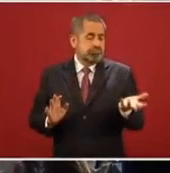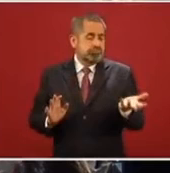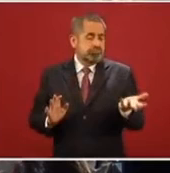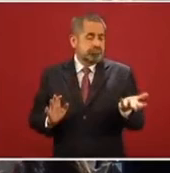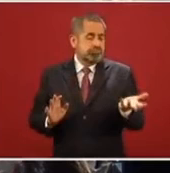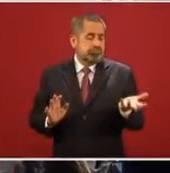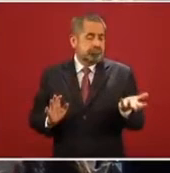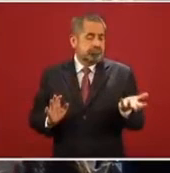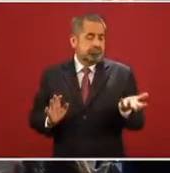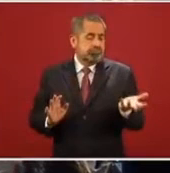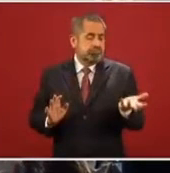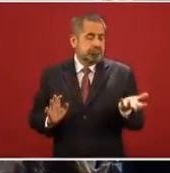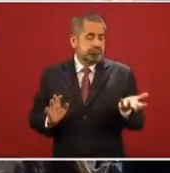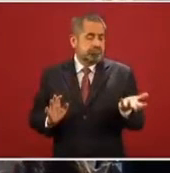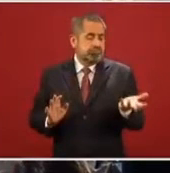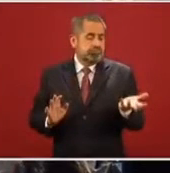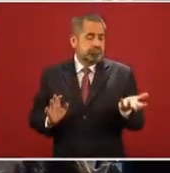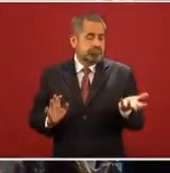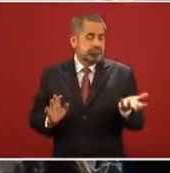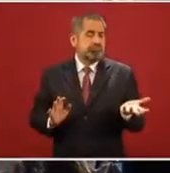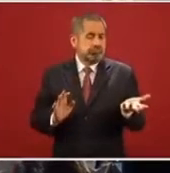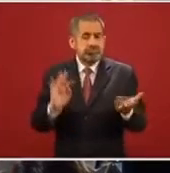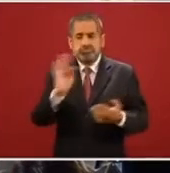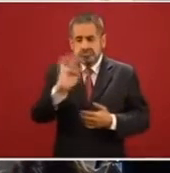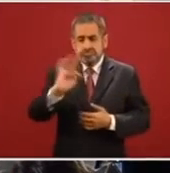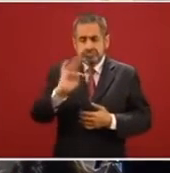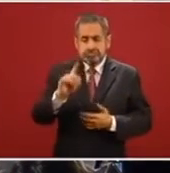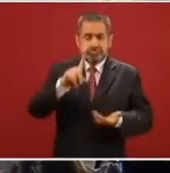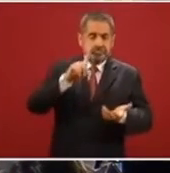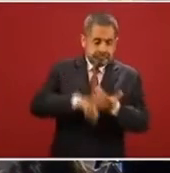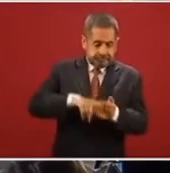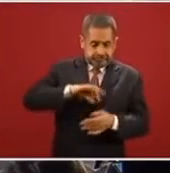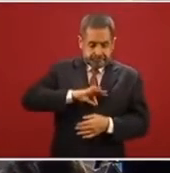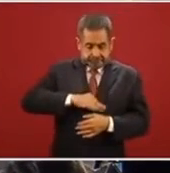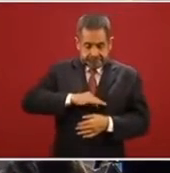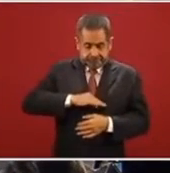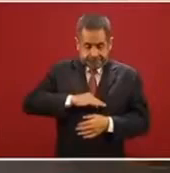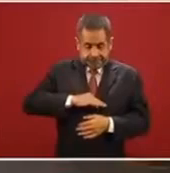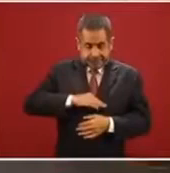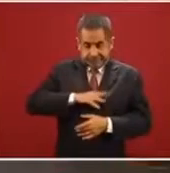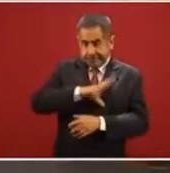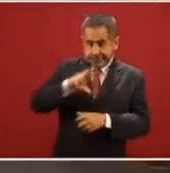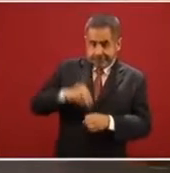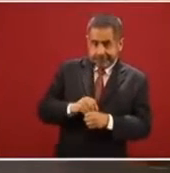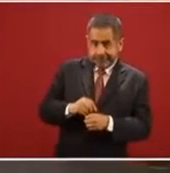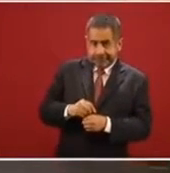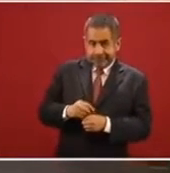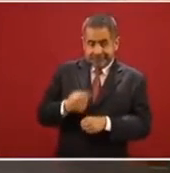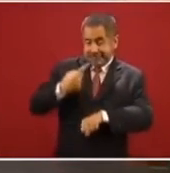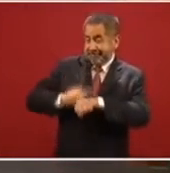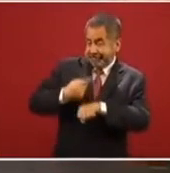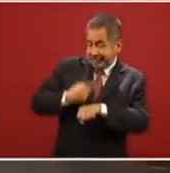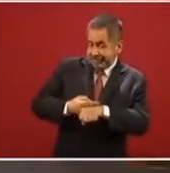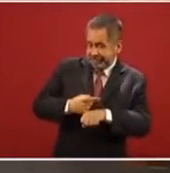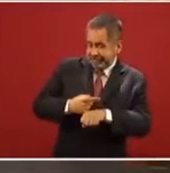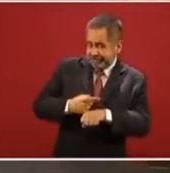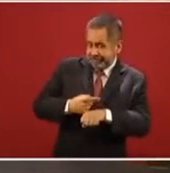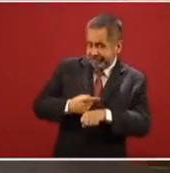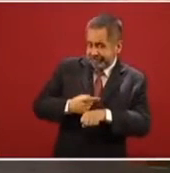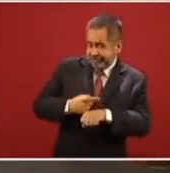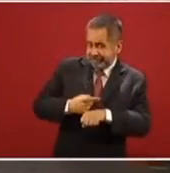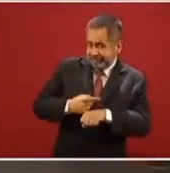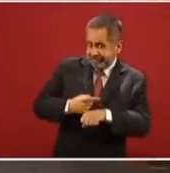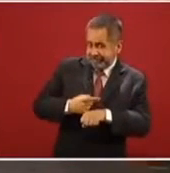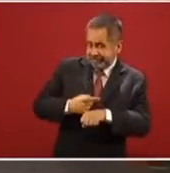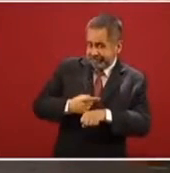decir But this does not mean que 7 de cada 10 van a tener la enfermedad y mucho menos